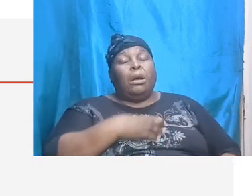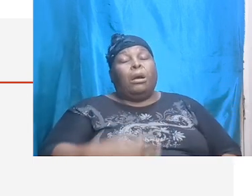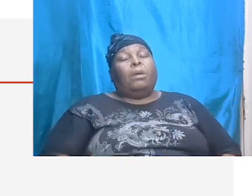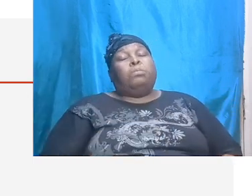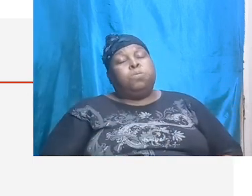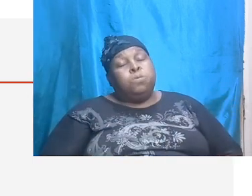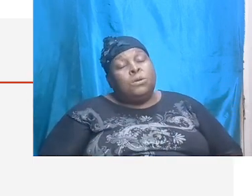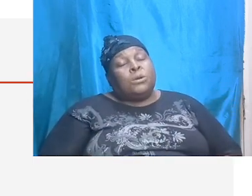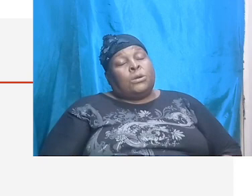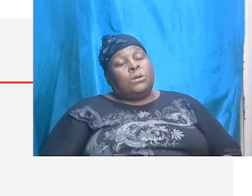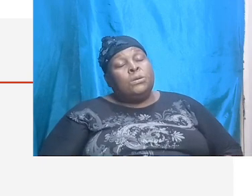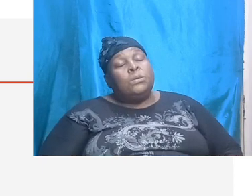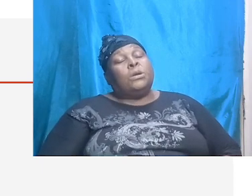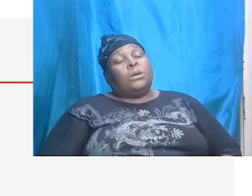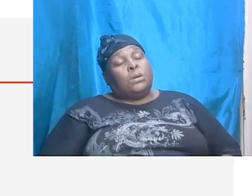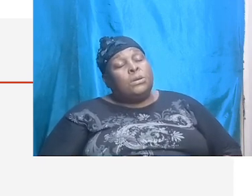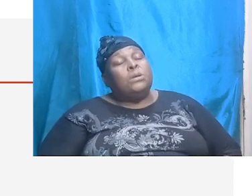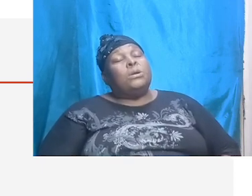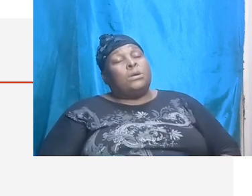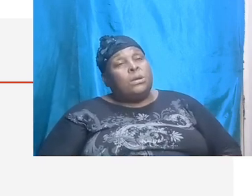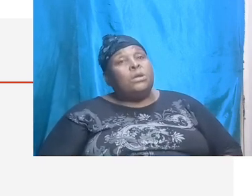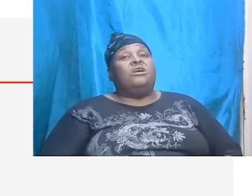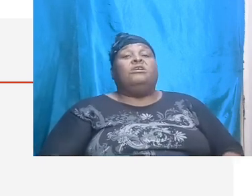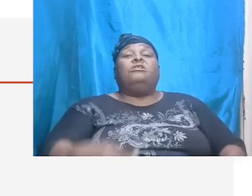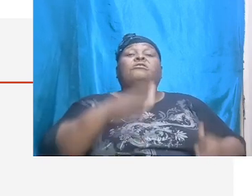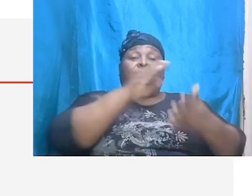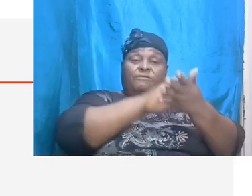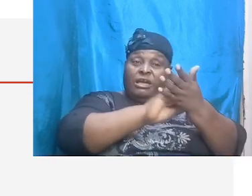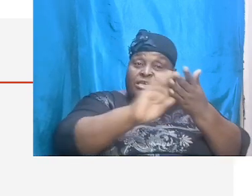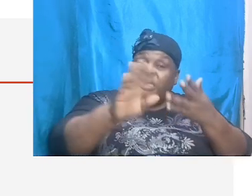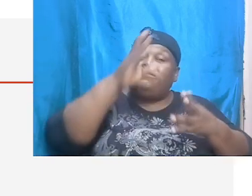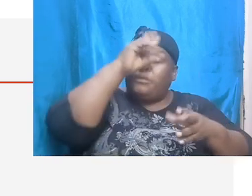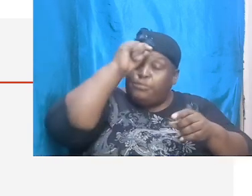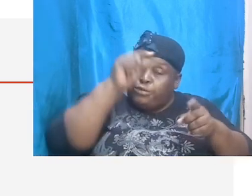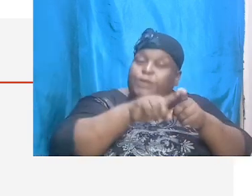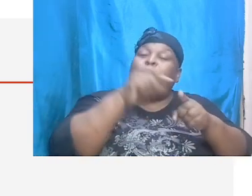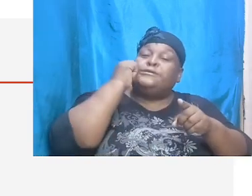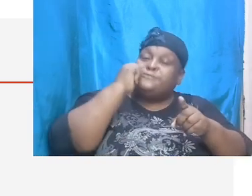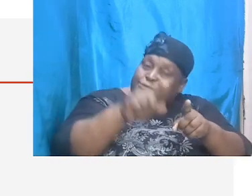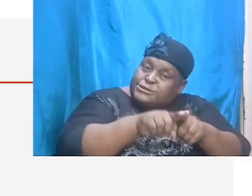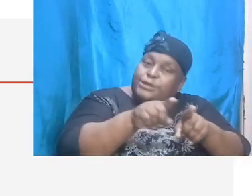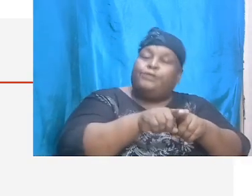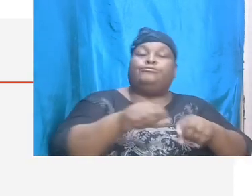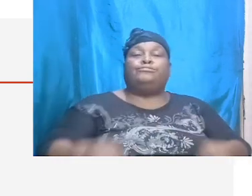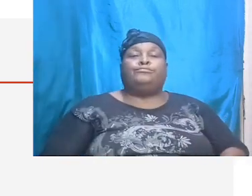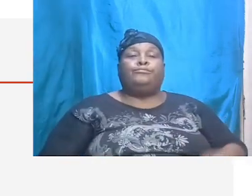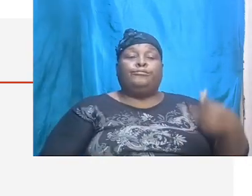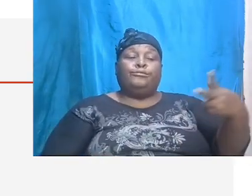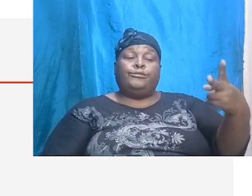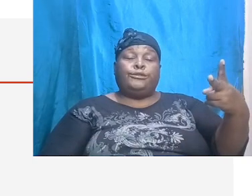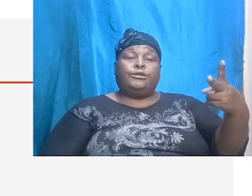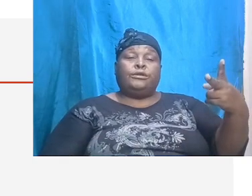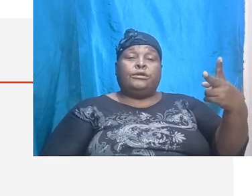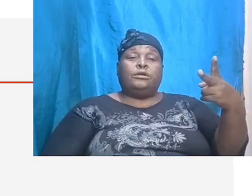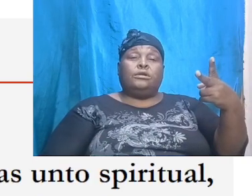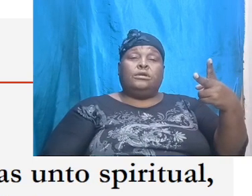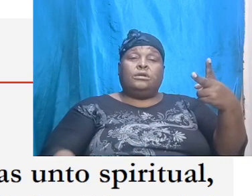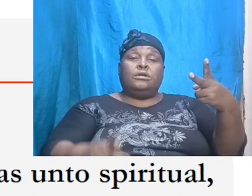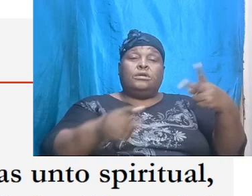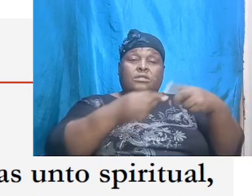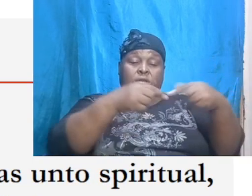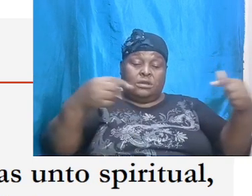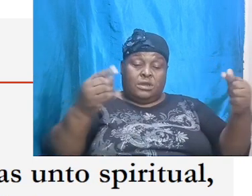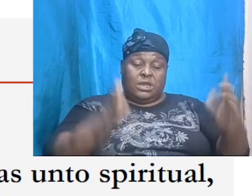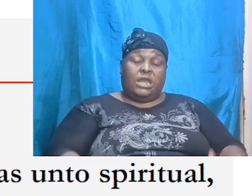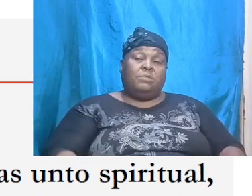it go. And make God deal with it. But forgive the brother. The second enemy we need to look out for is the enemy of jealousy.